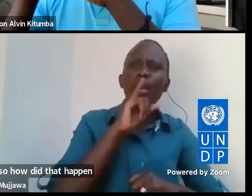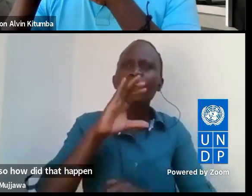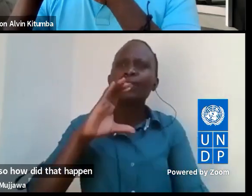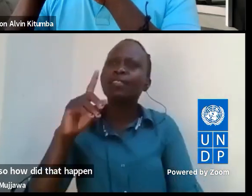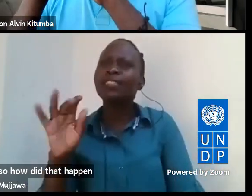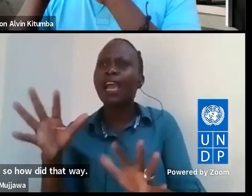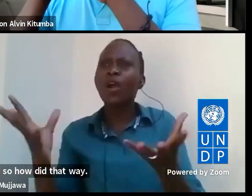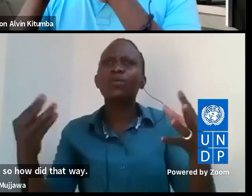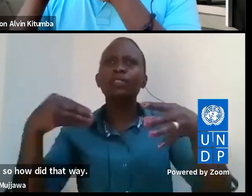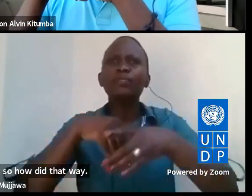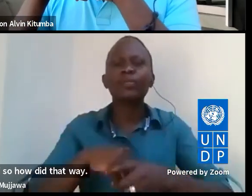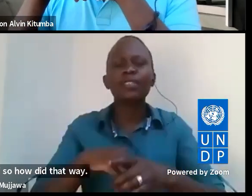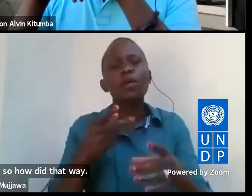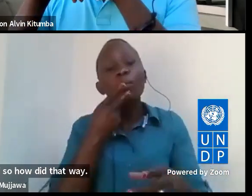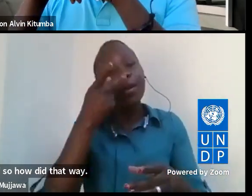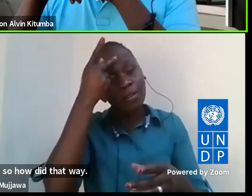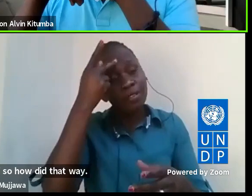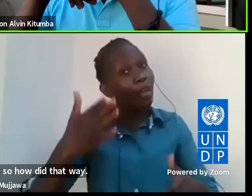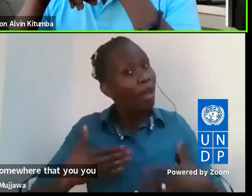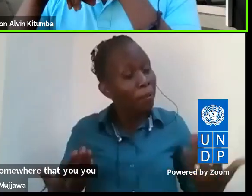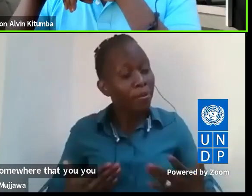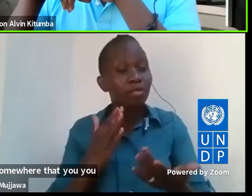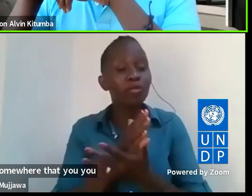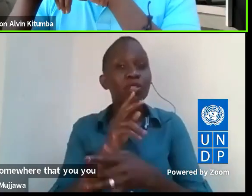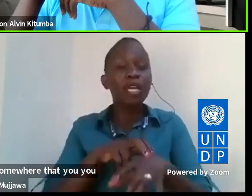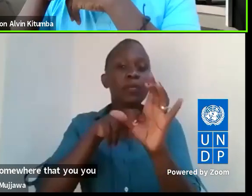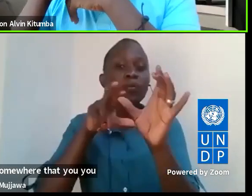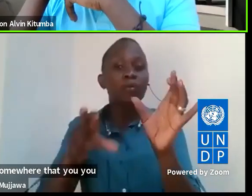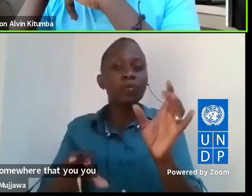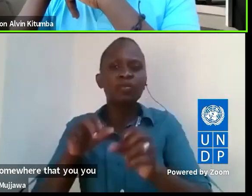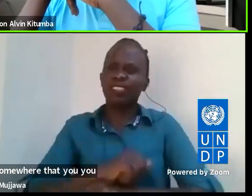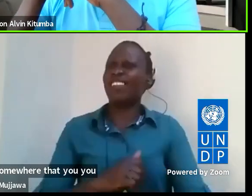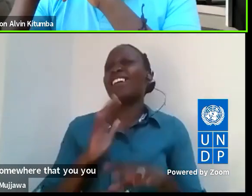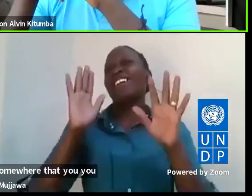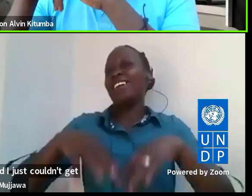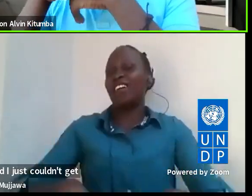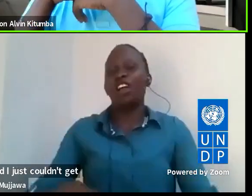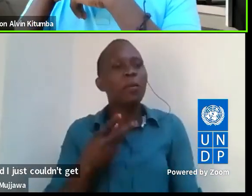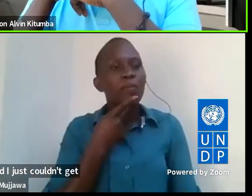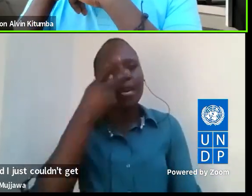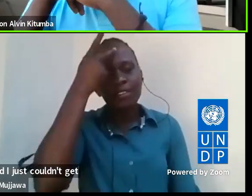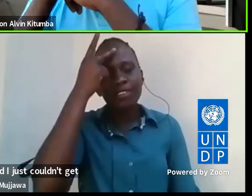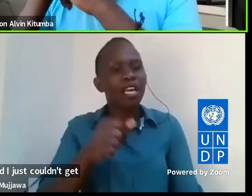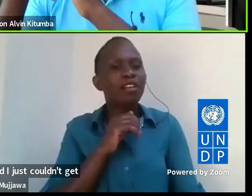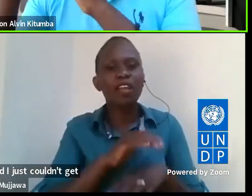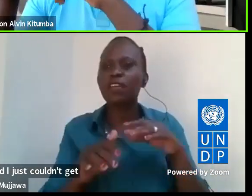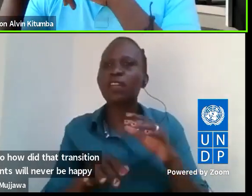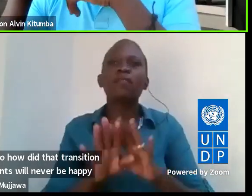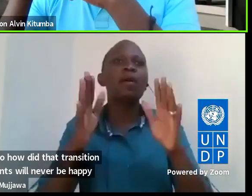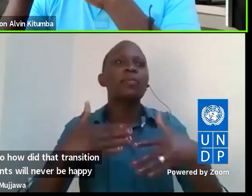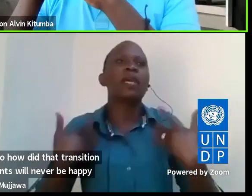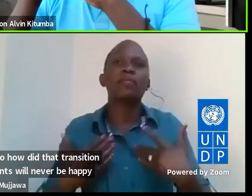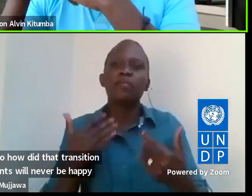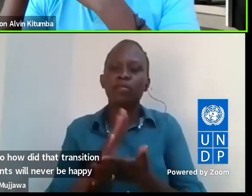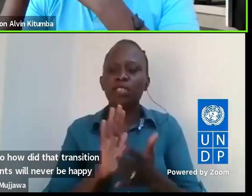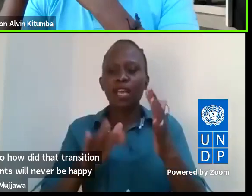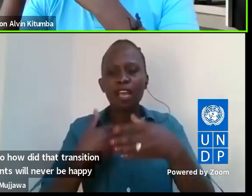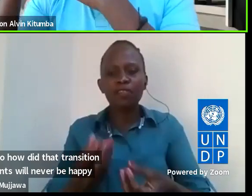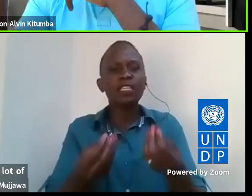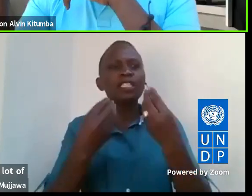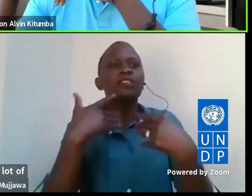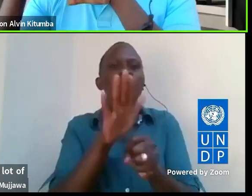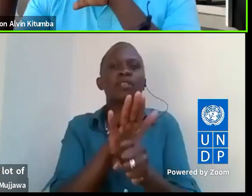when you actually dropped out of law school? Parents will never be happy after giving a lot of tuition. So my dad was never happy, hated me for some time.